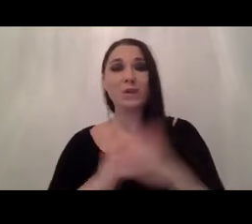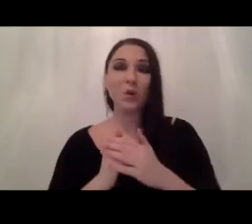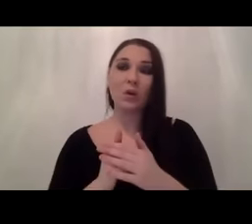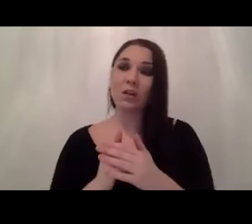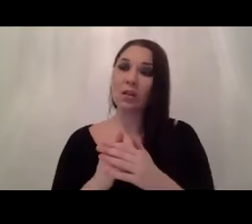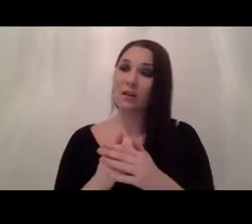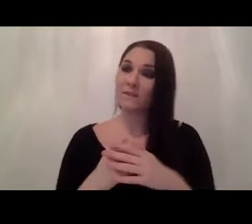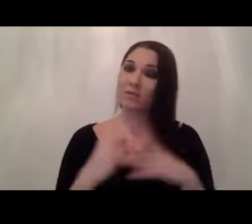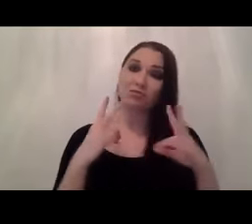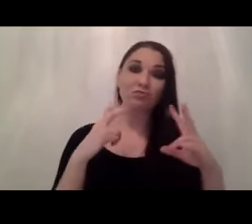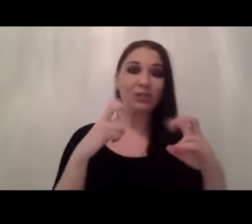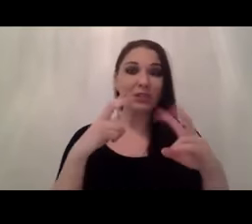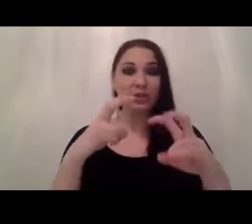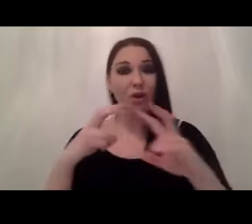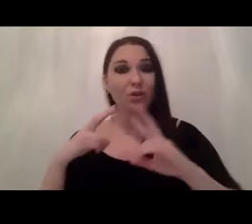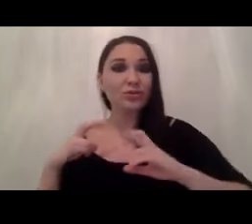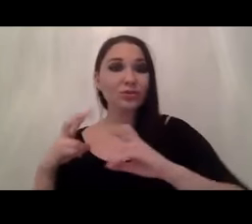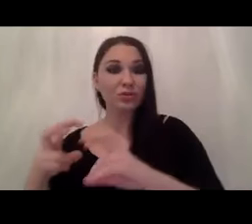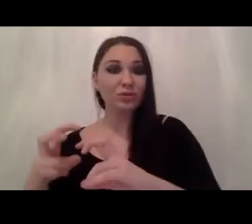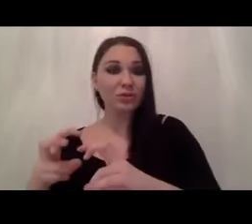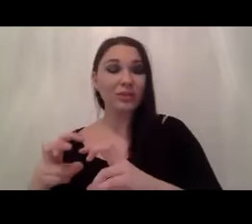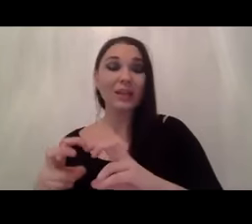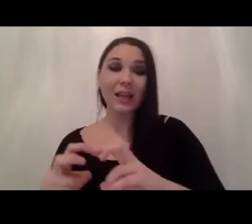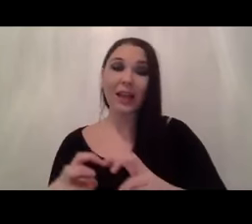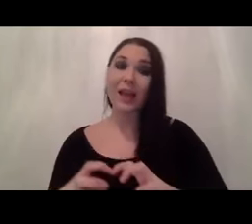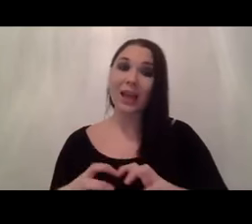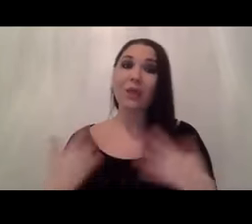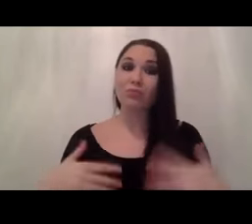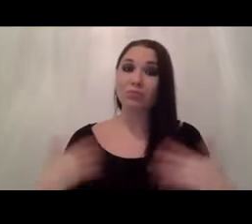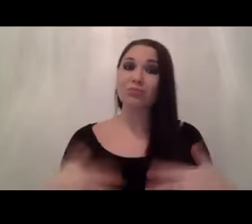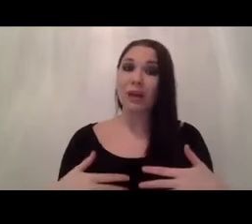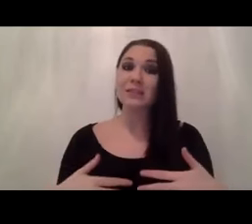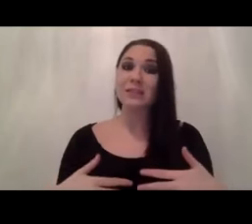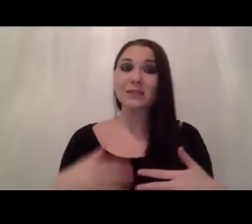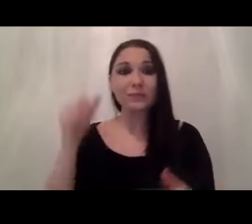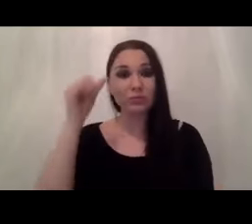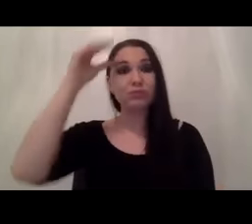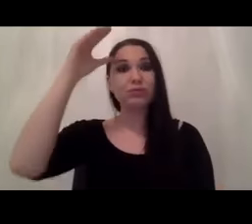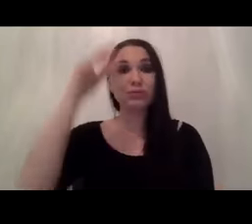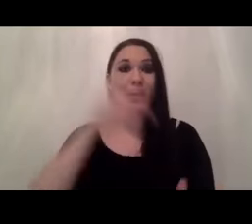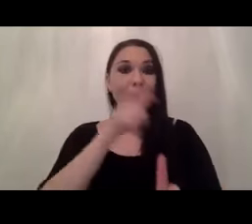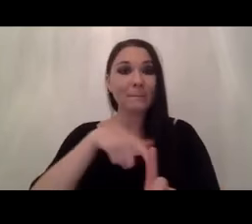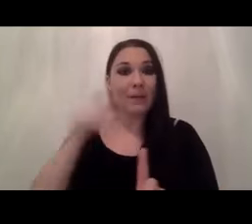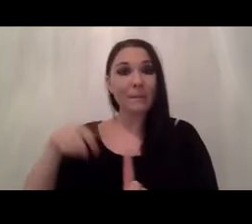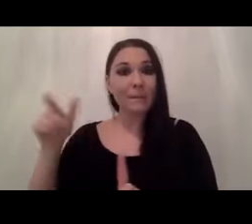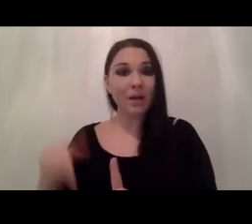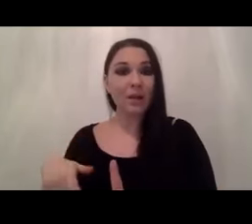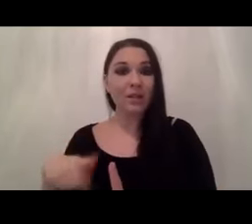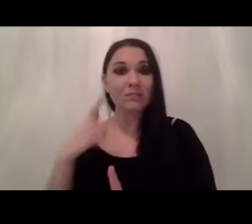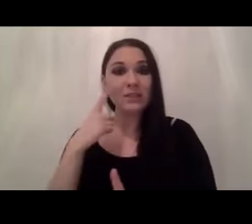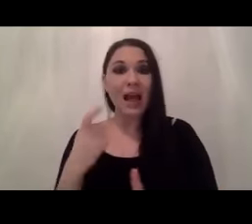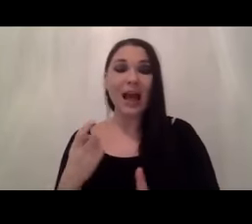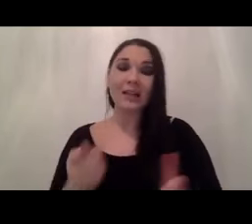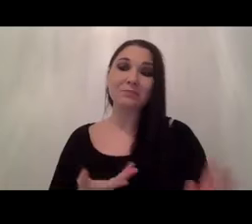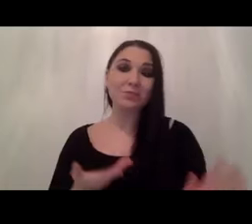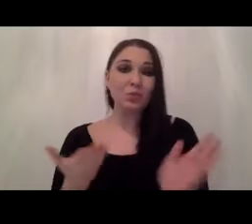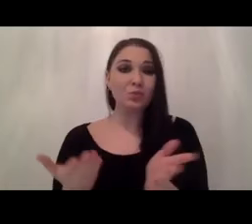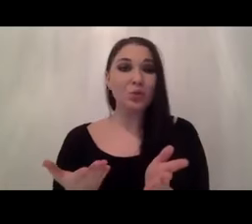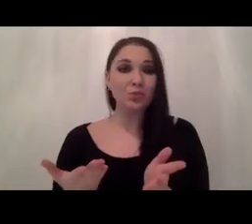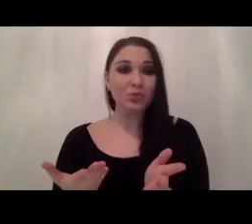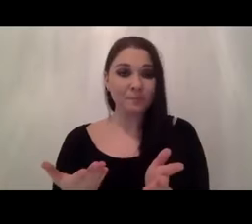would say, really impressive people that can make a lot of contributions to the field. In the